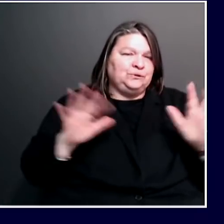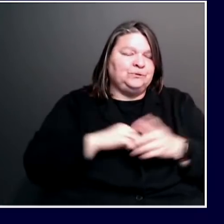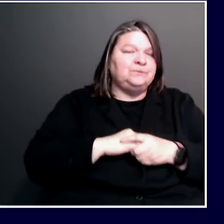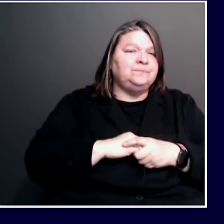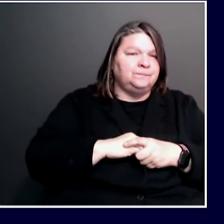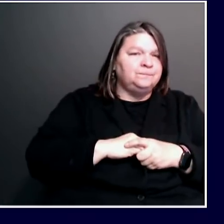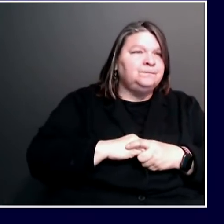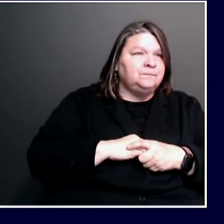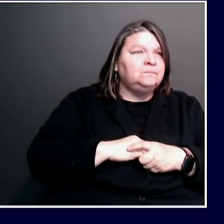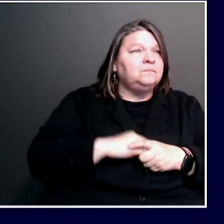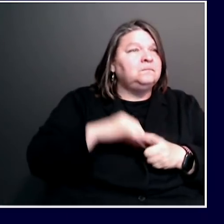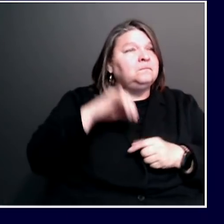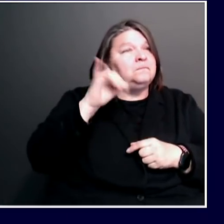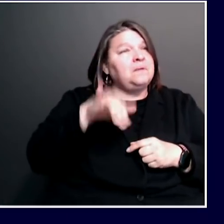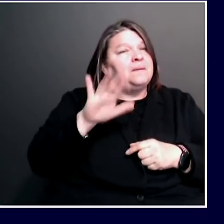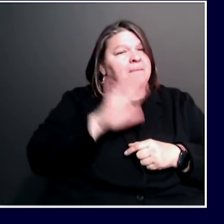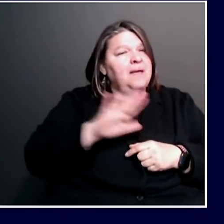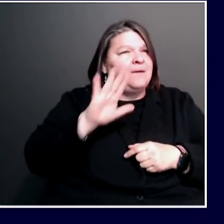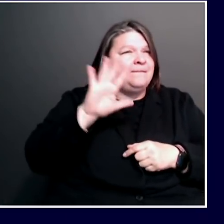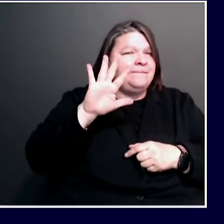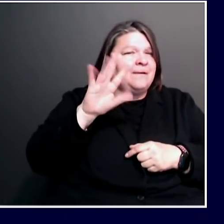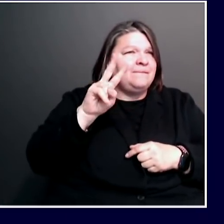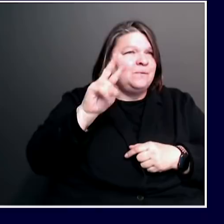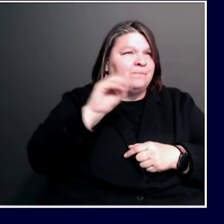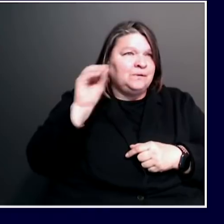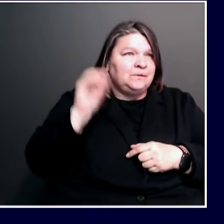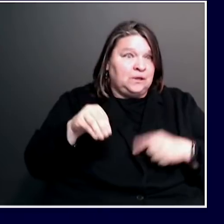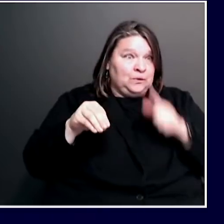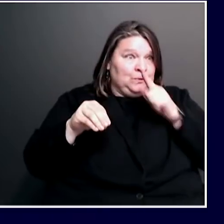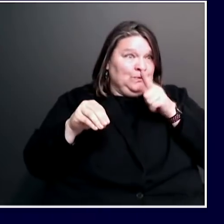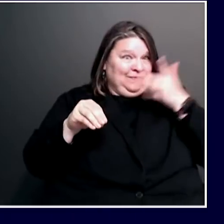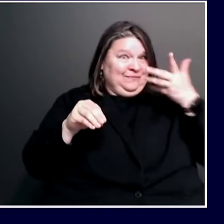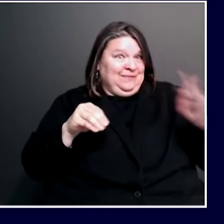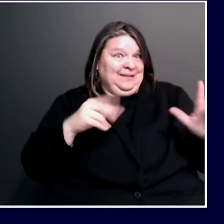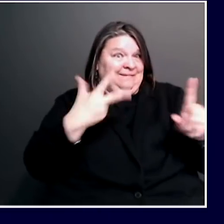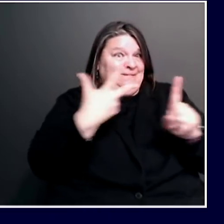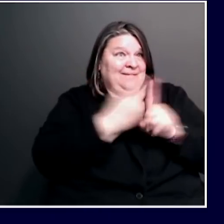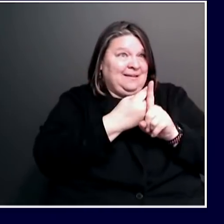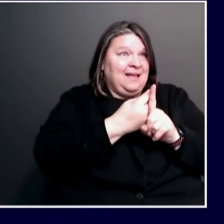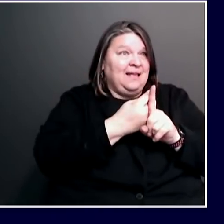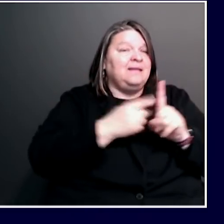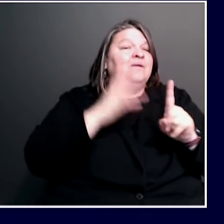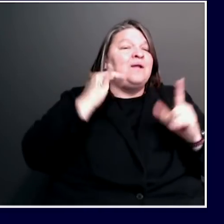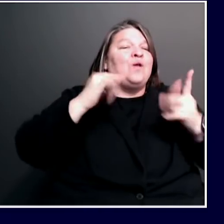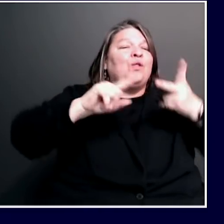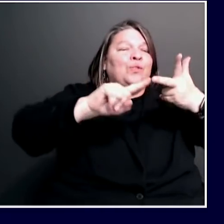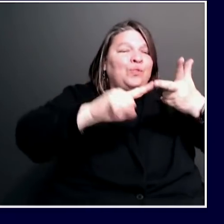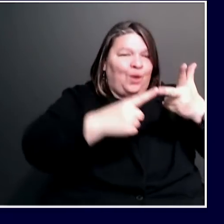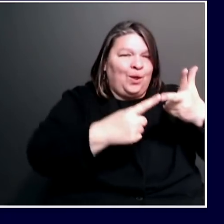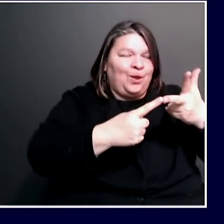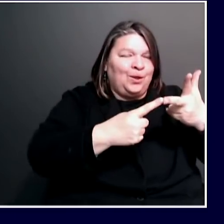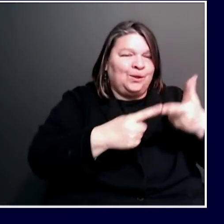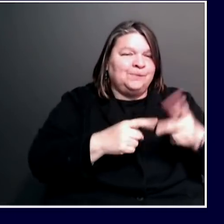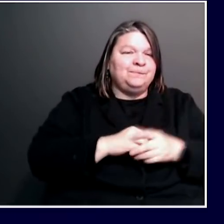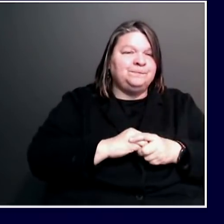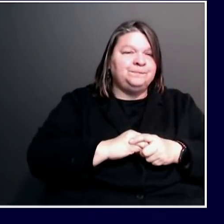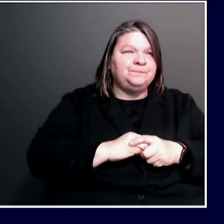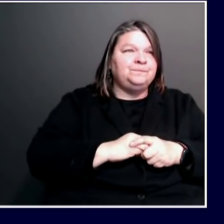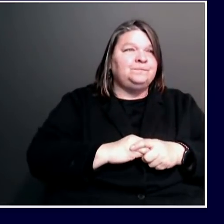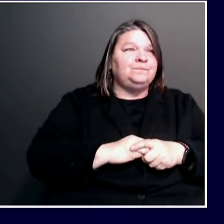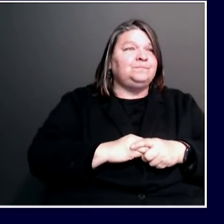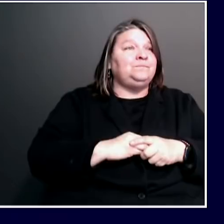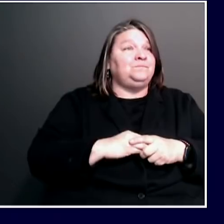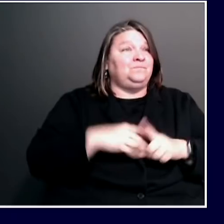entire population that are fully vaccinated have received their booster. There's other encouraging news on the vaccine